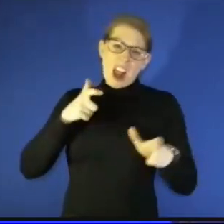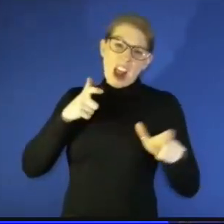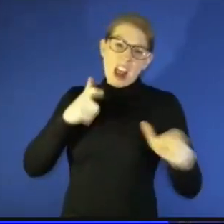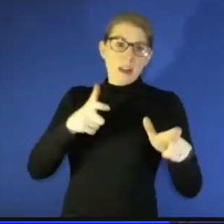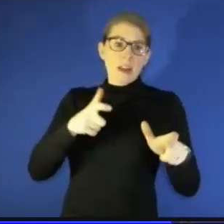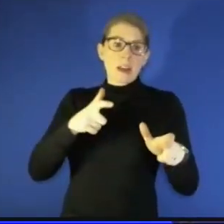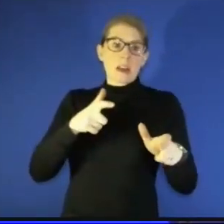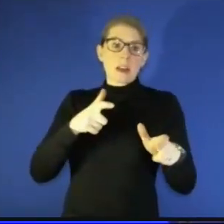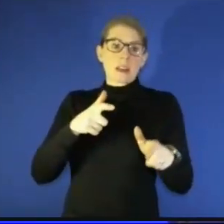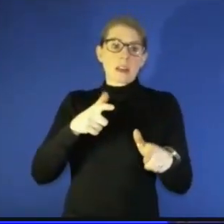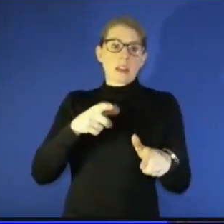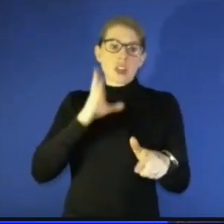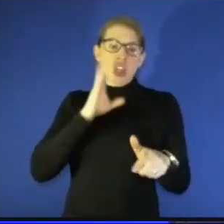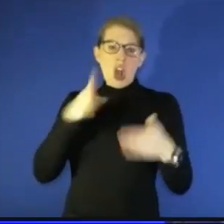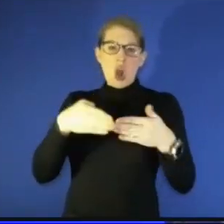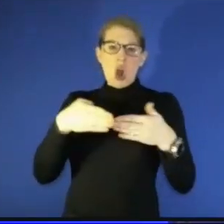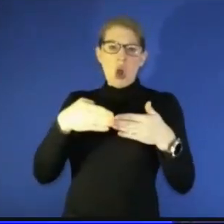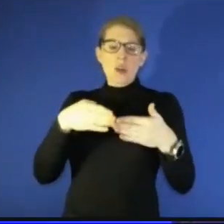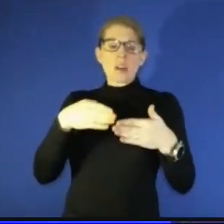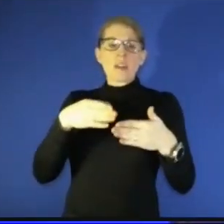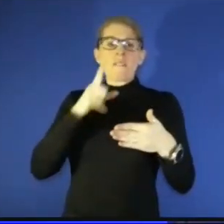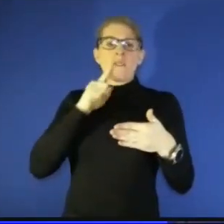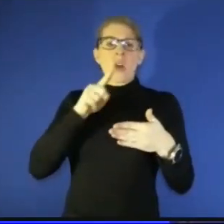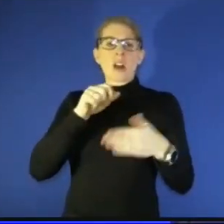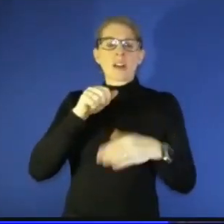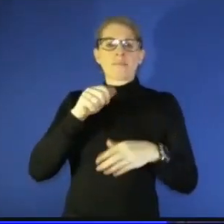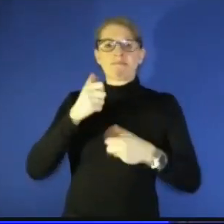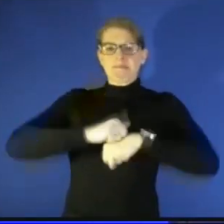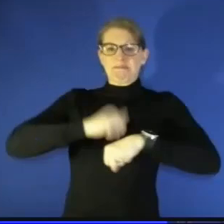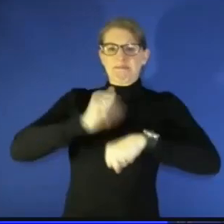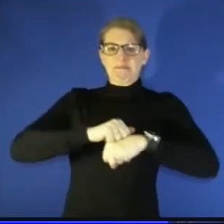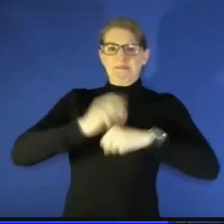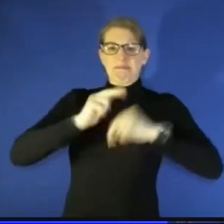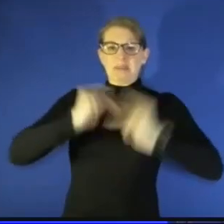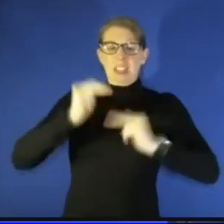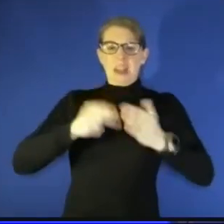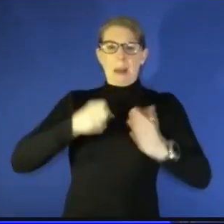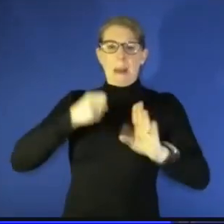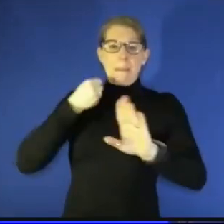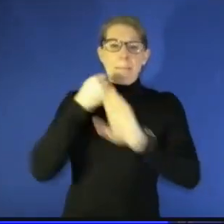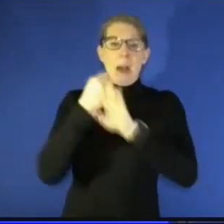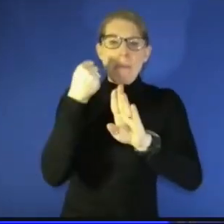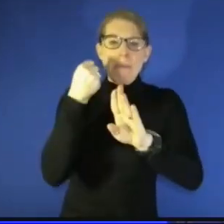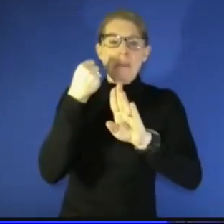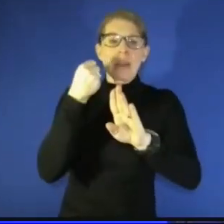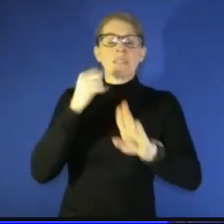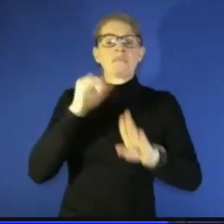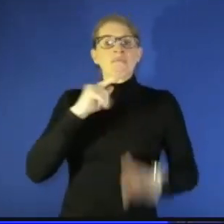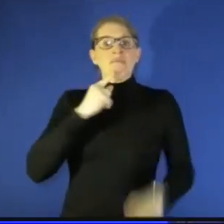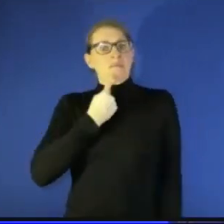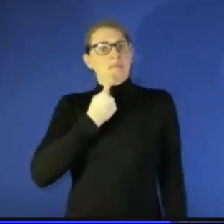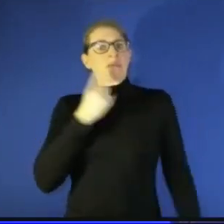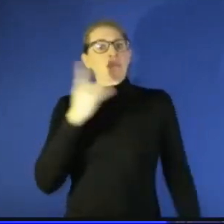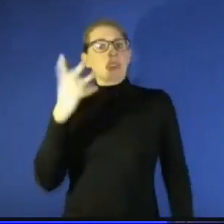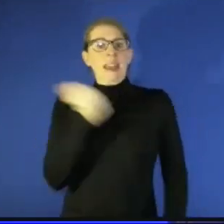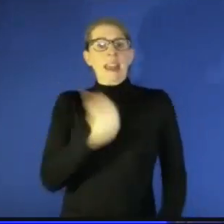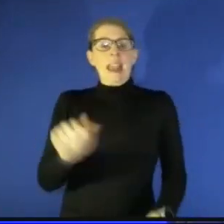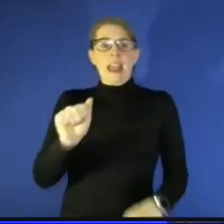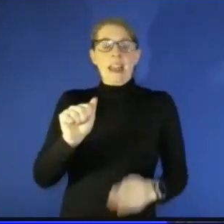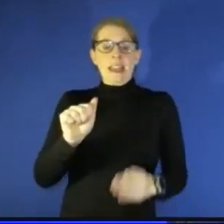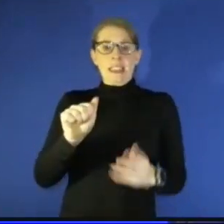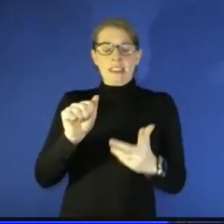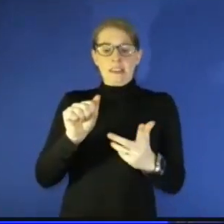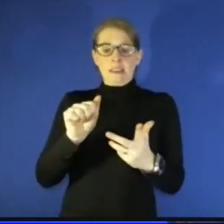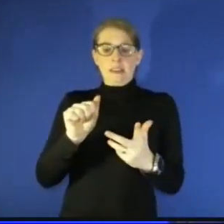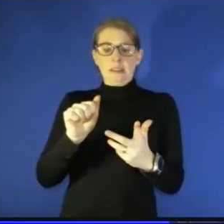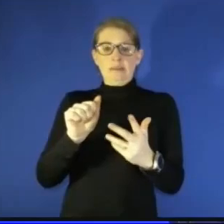a concrete building, for example. That is severe. And then any alteration beyond the headache.